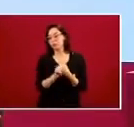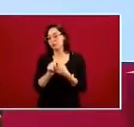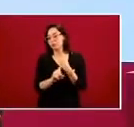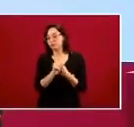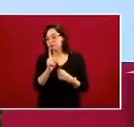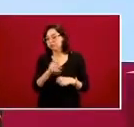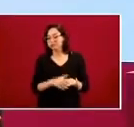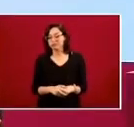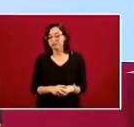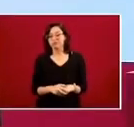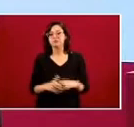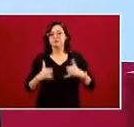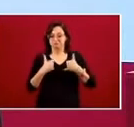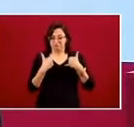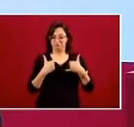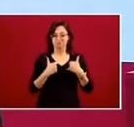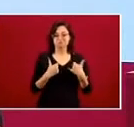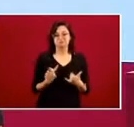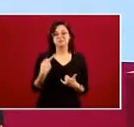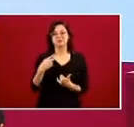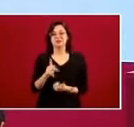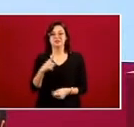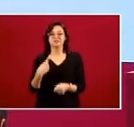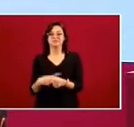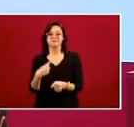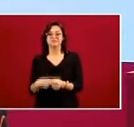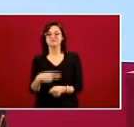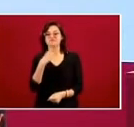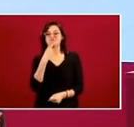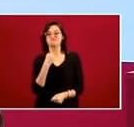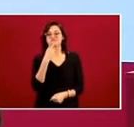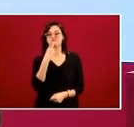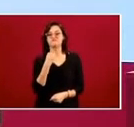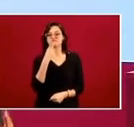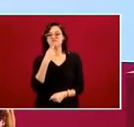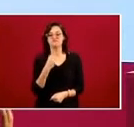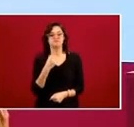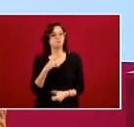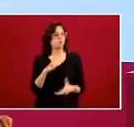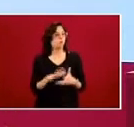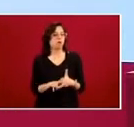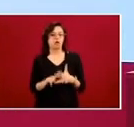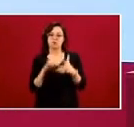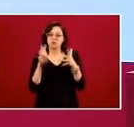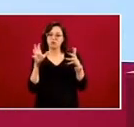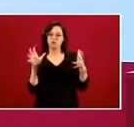in Mexico we have a big prevalence of diabetes.